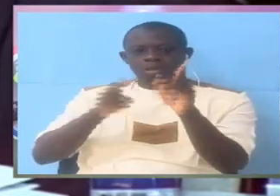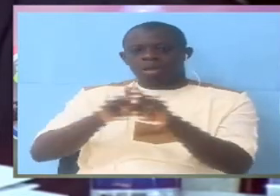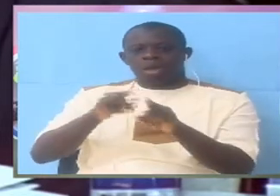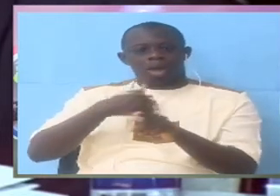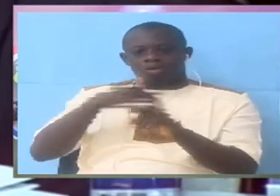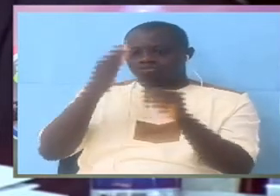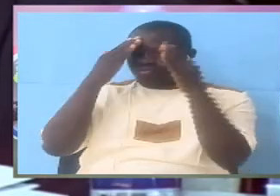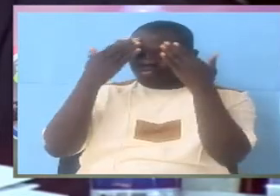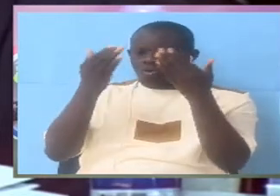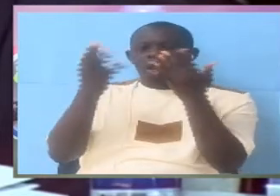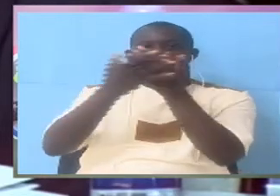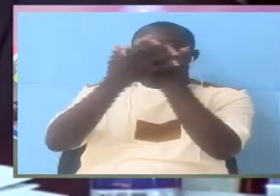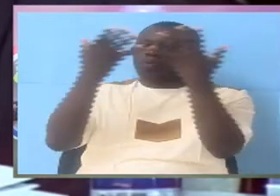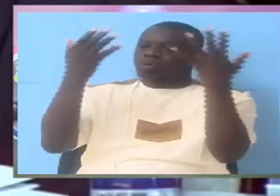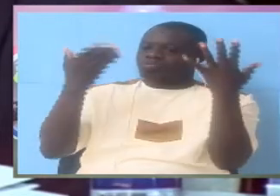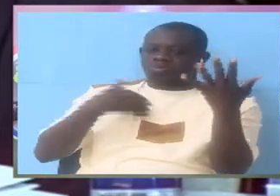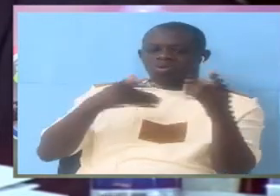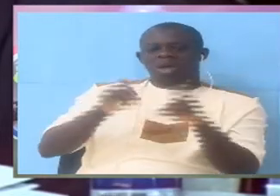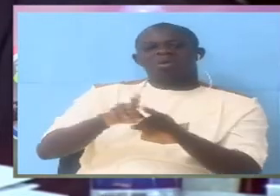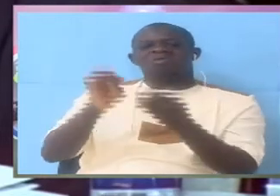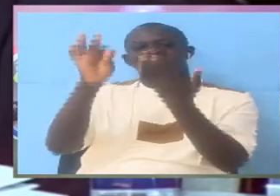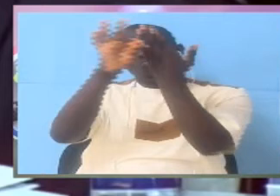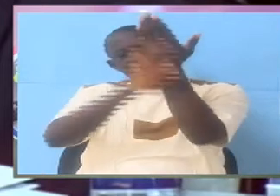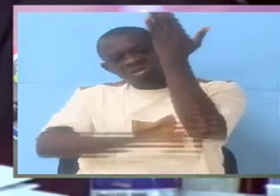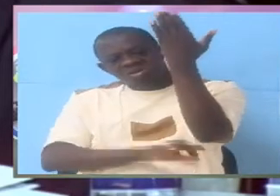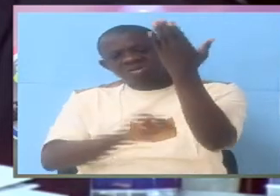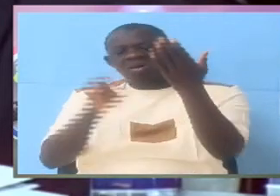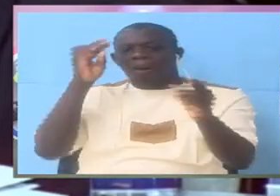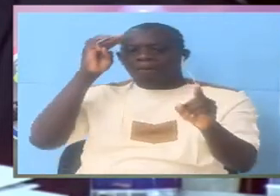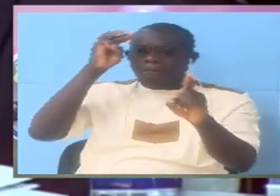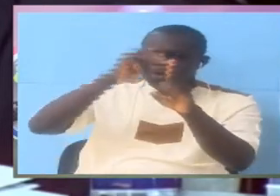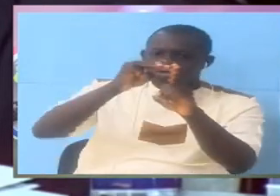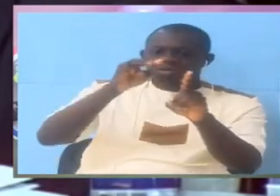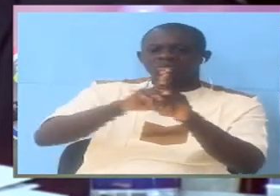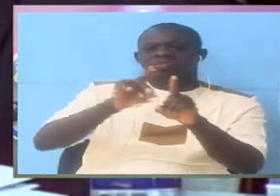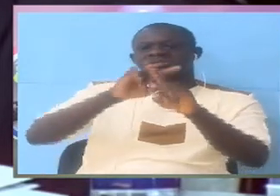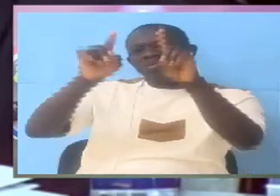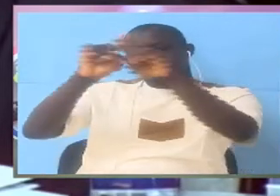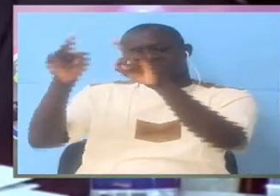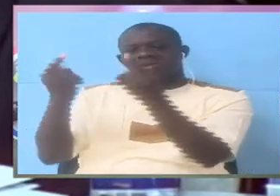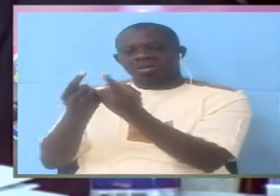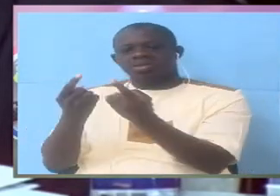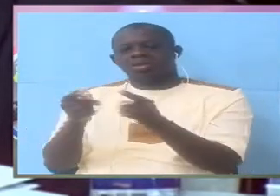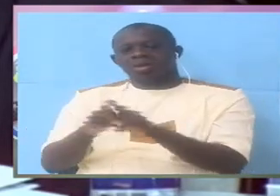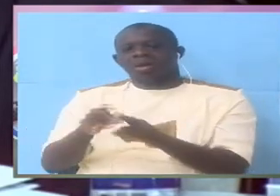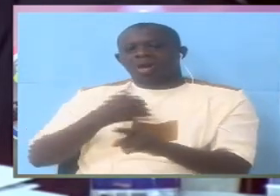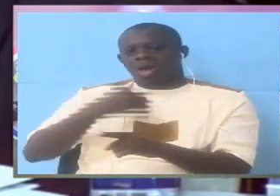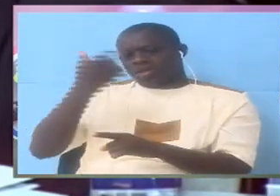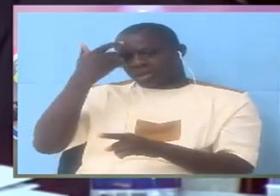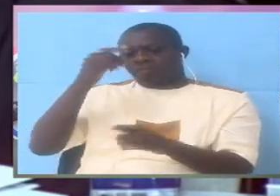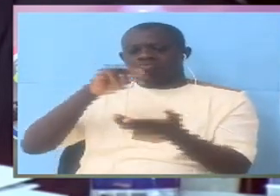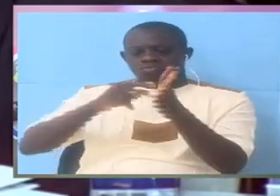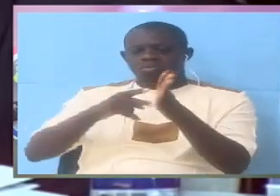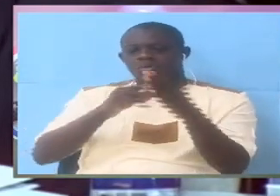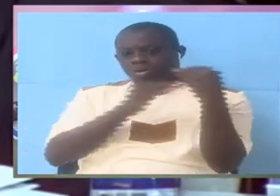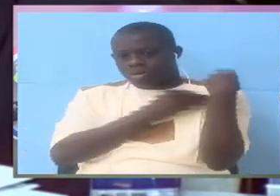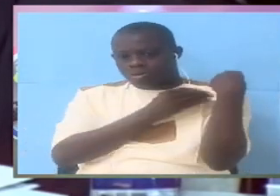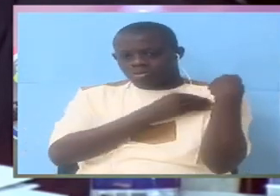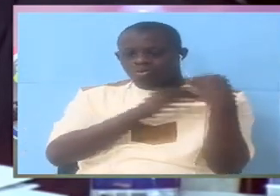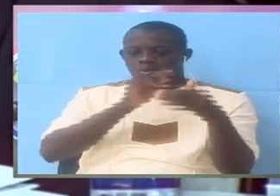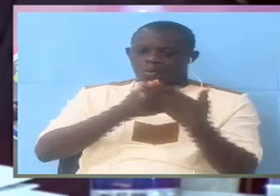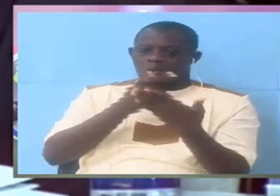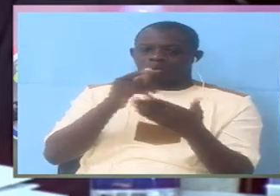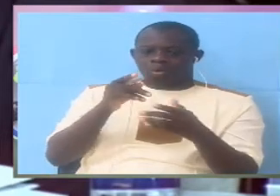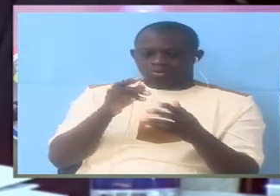box with the foreign missions or on the foreign missions. You said on the foreign missions, I presume they are responsible or they're